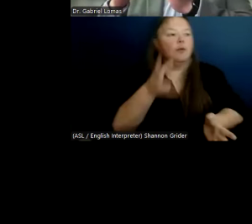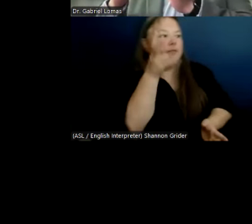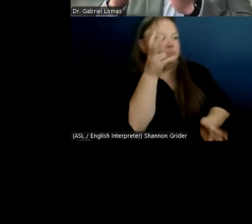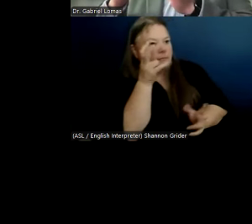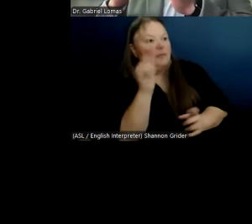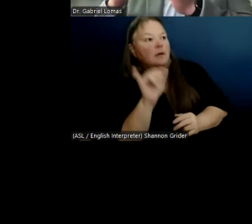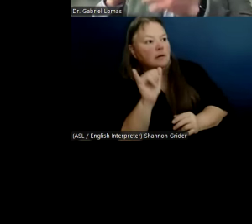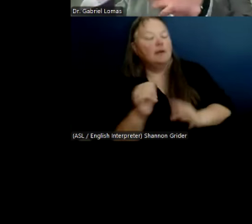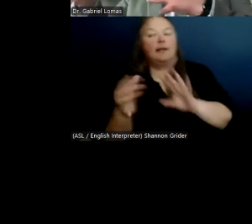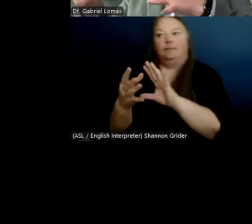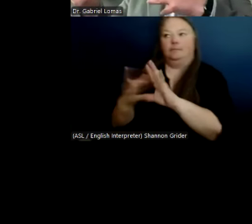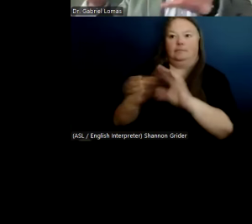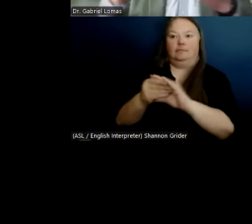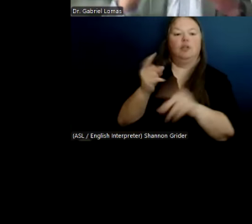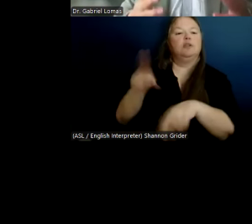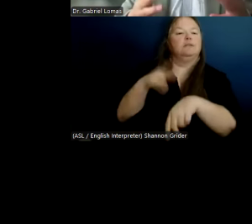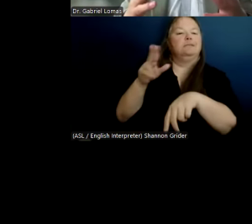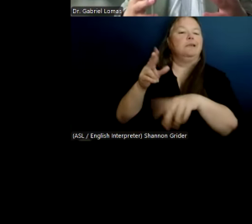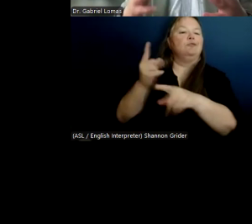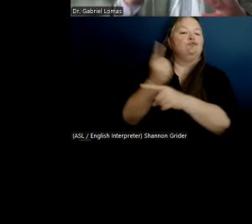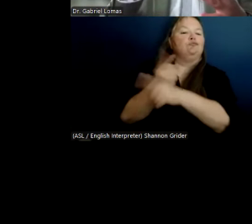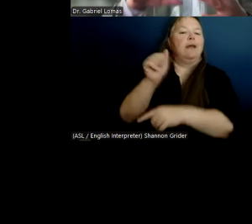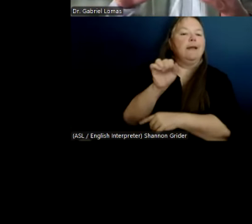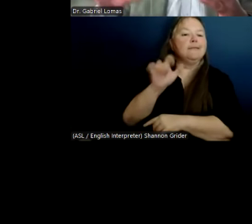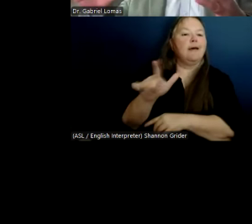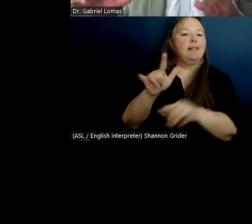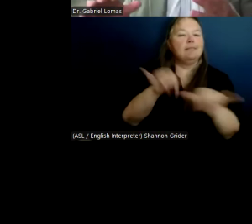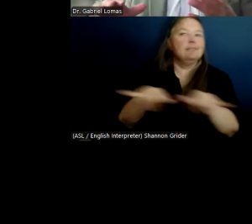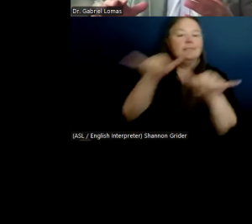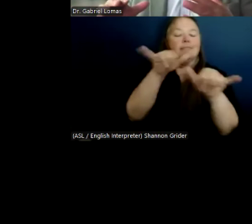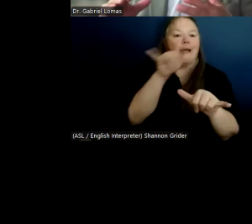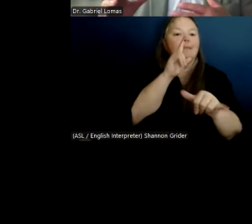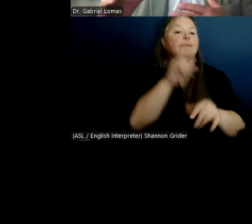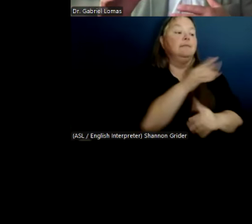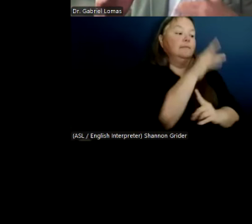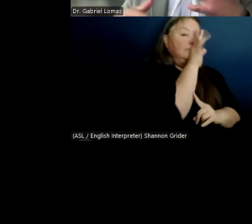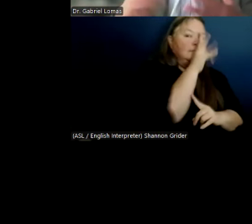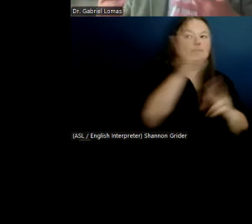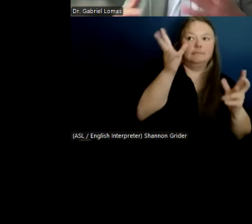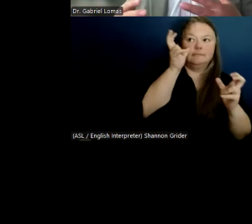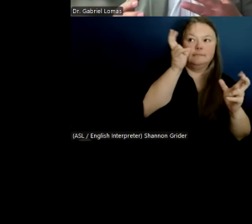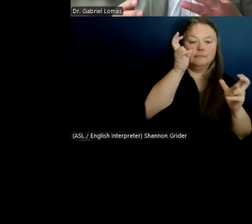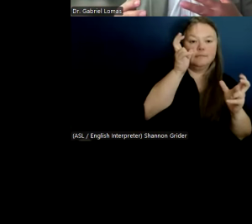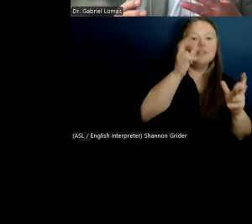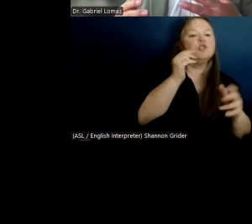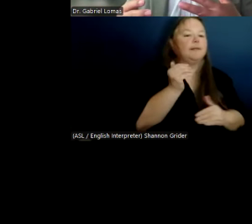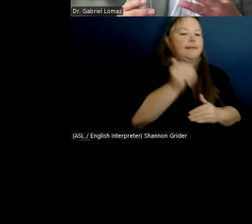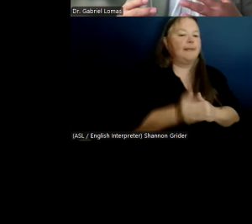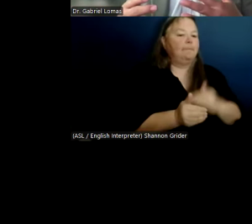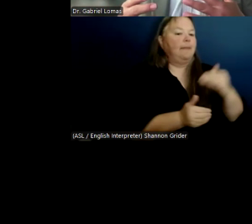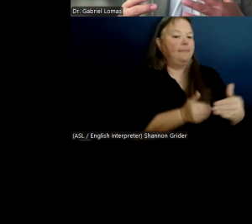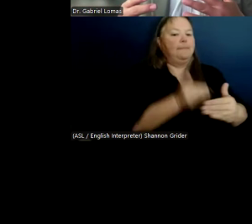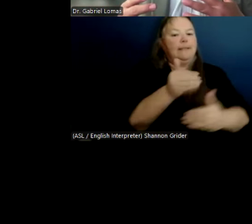interpreter will voice what the CDI is saying. So it is a little bit of a multi-step process, but there is, just like